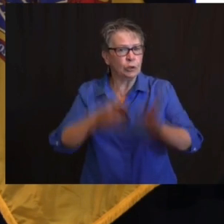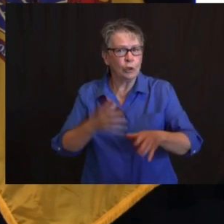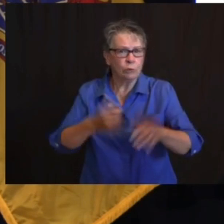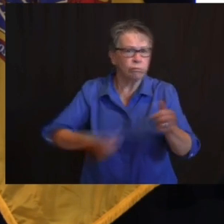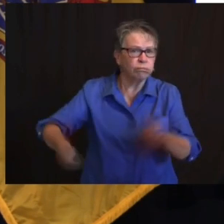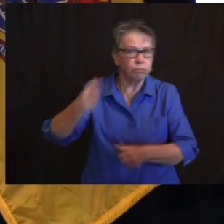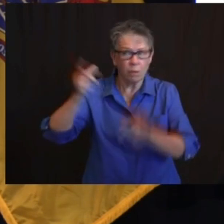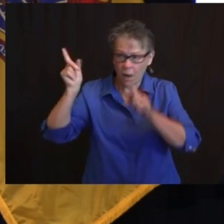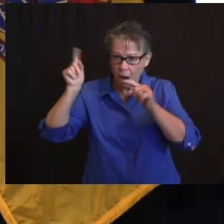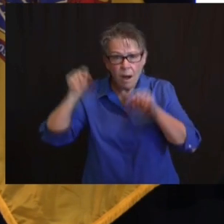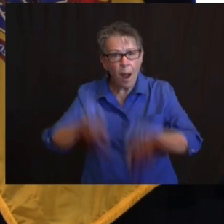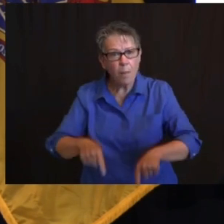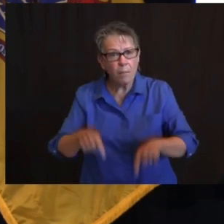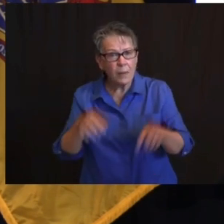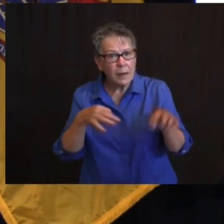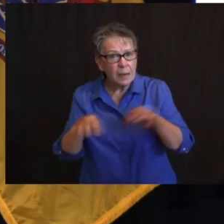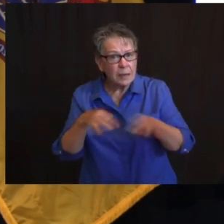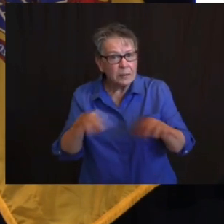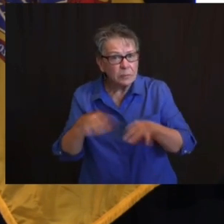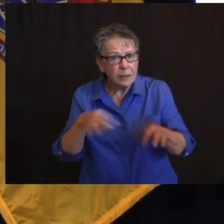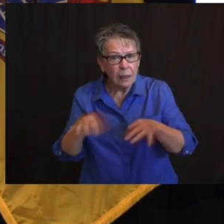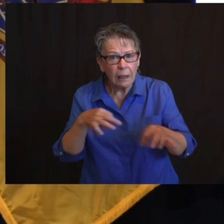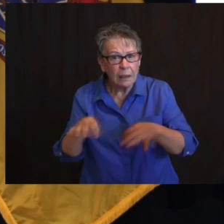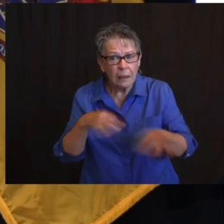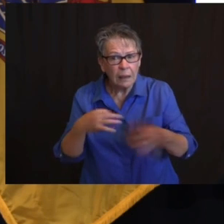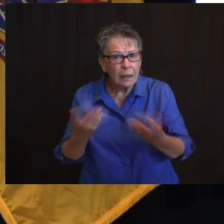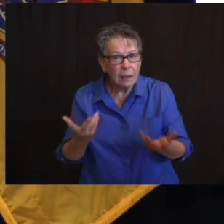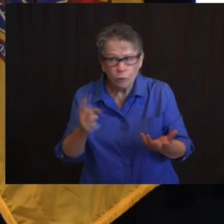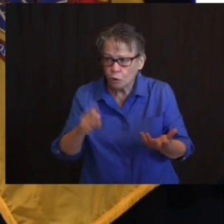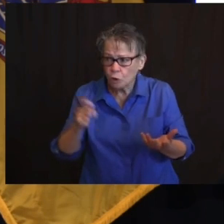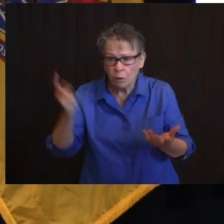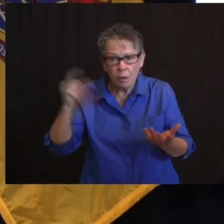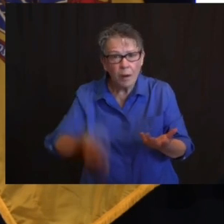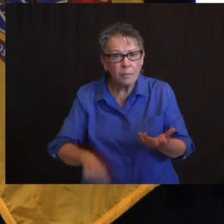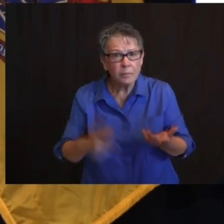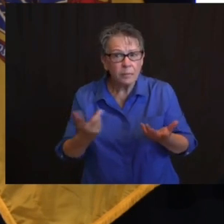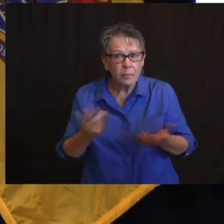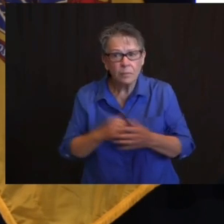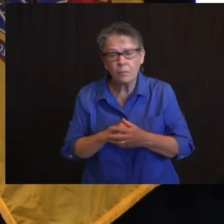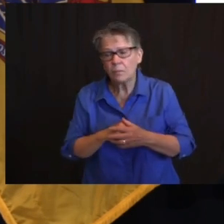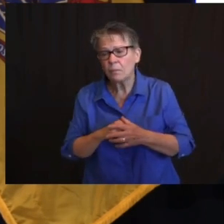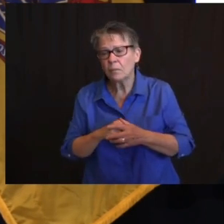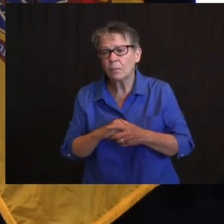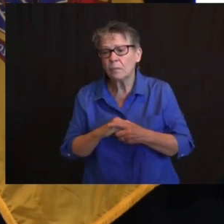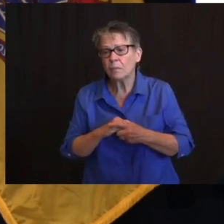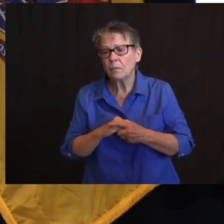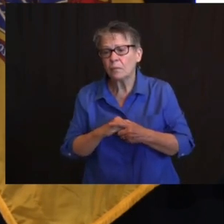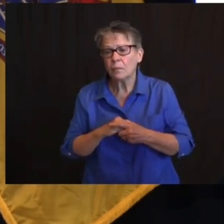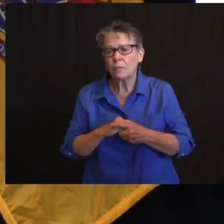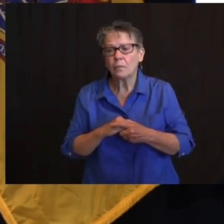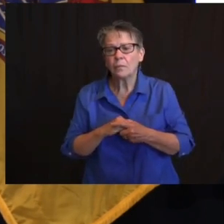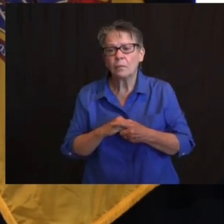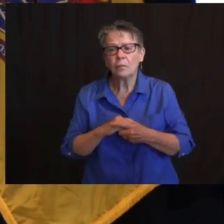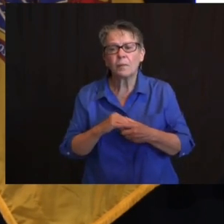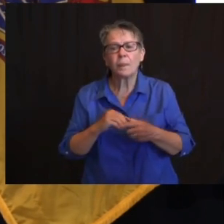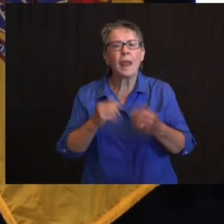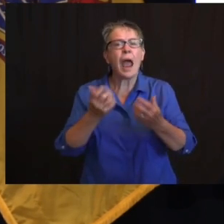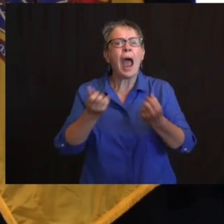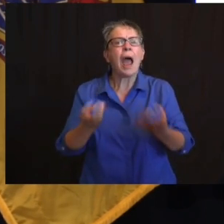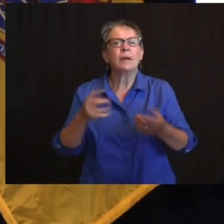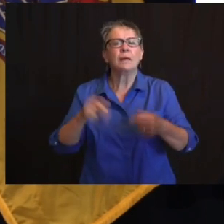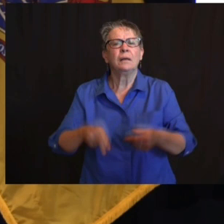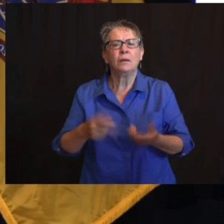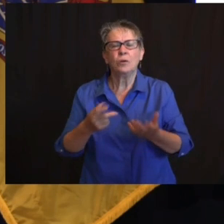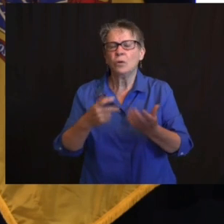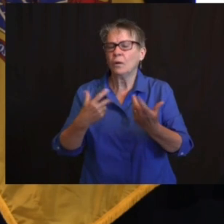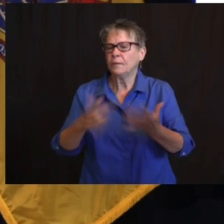And further, would you be able to help us obtain the number of registered voters that have had name changes within the last year? We asked